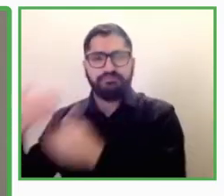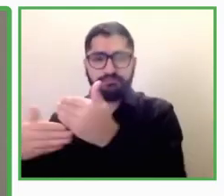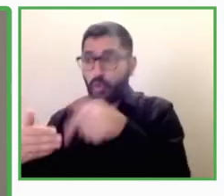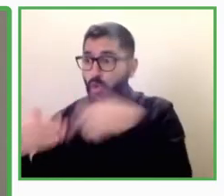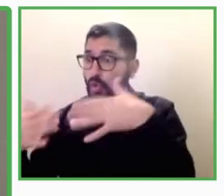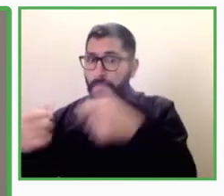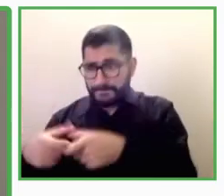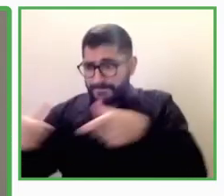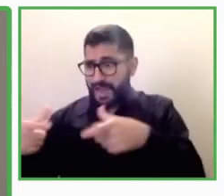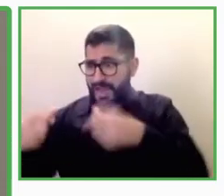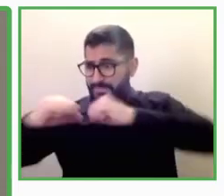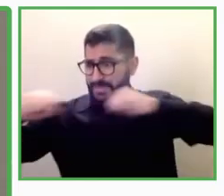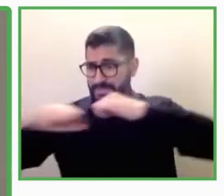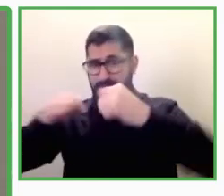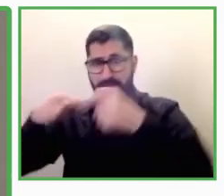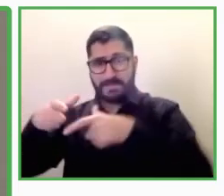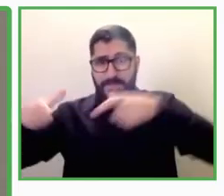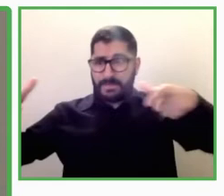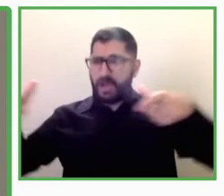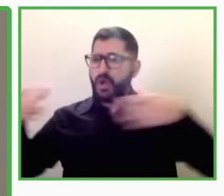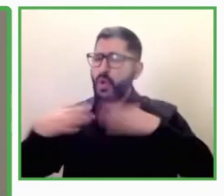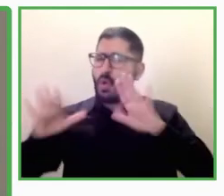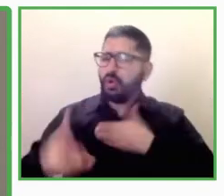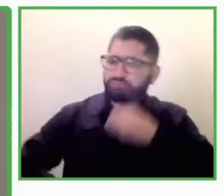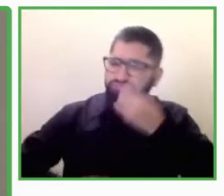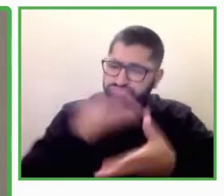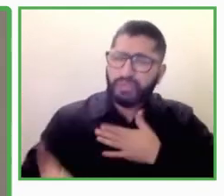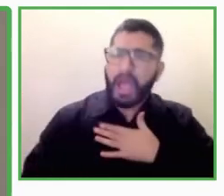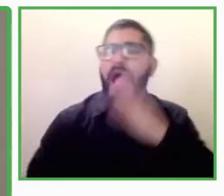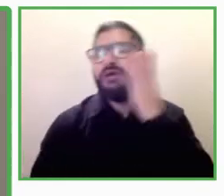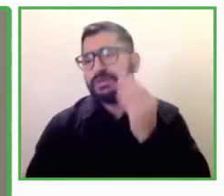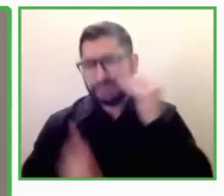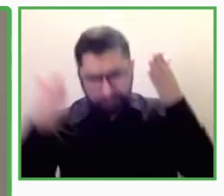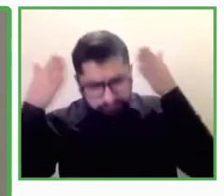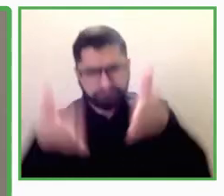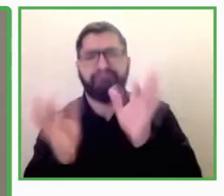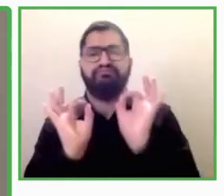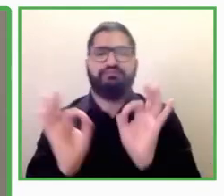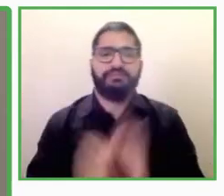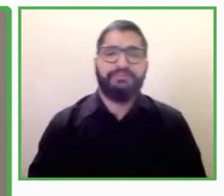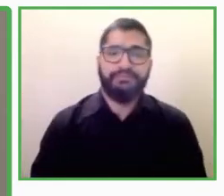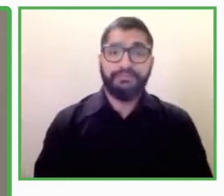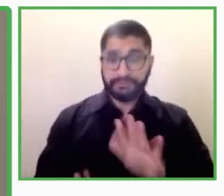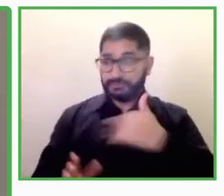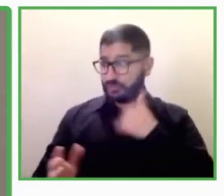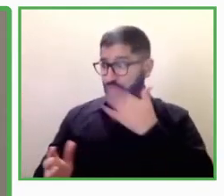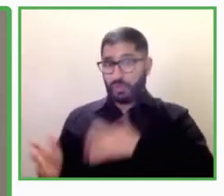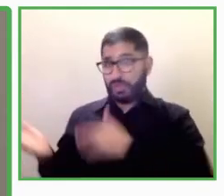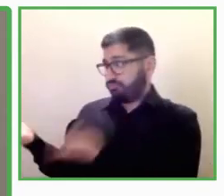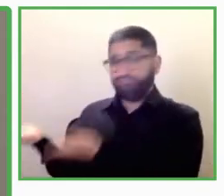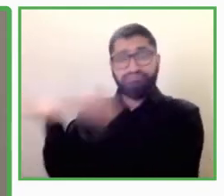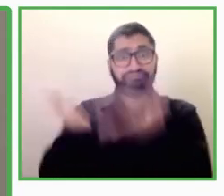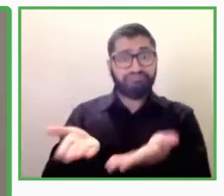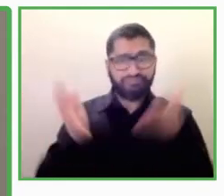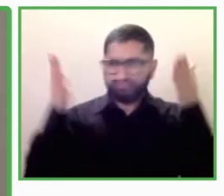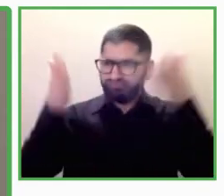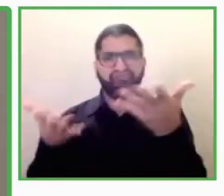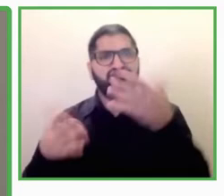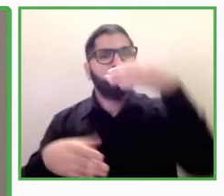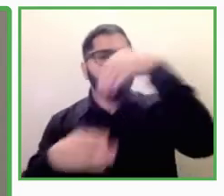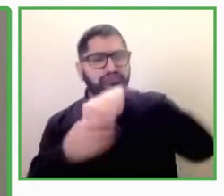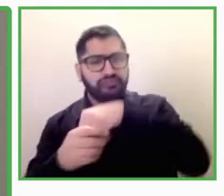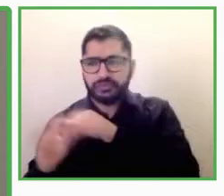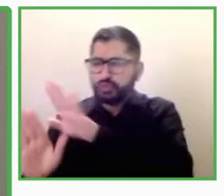big impact when we have, when we talk about intellectual disability. So Antonio, you can have the floor so you can start